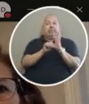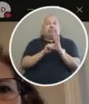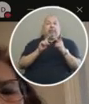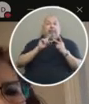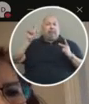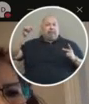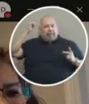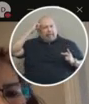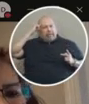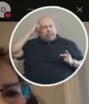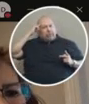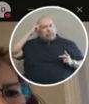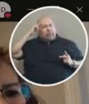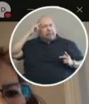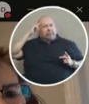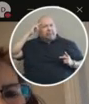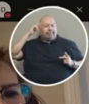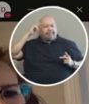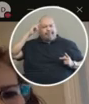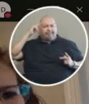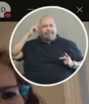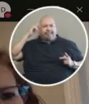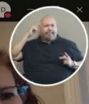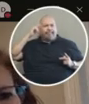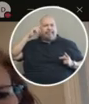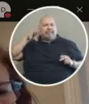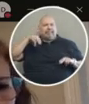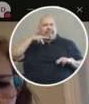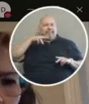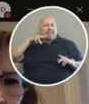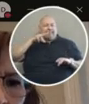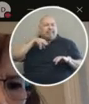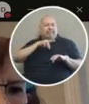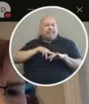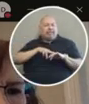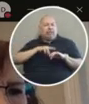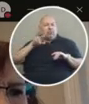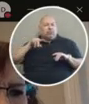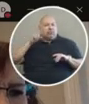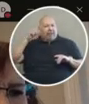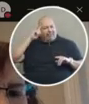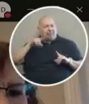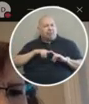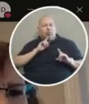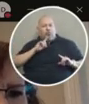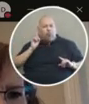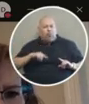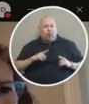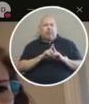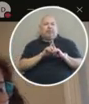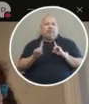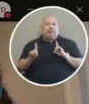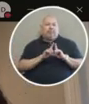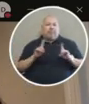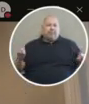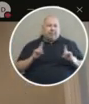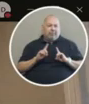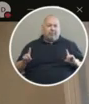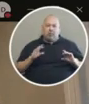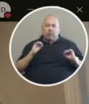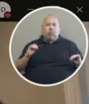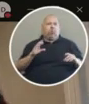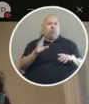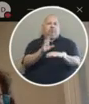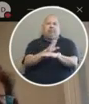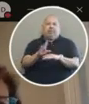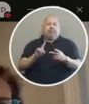national government are looking at more restrictive directives on social distancing, which could mean no